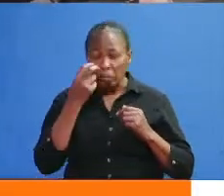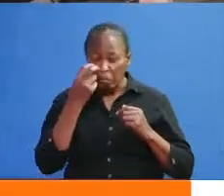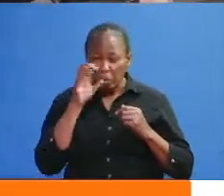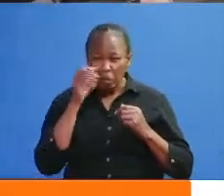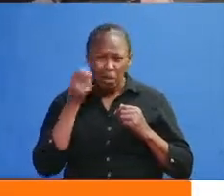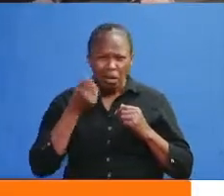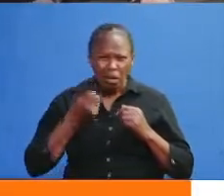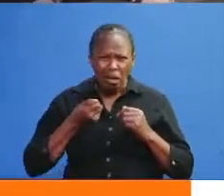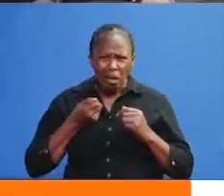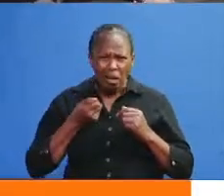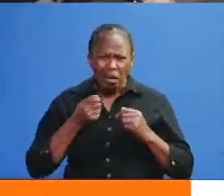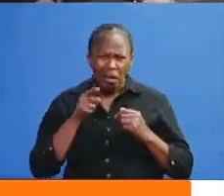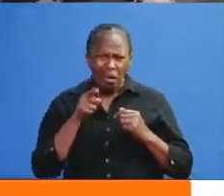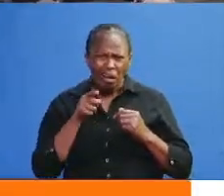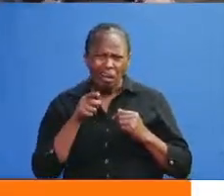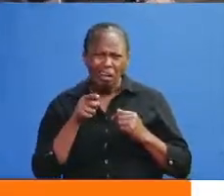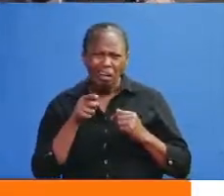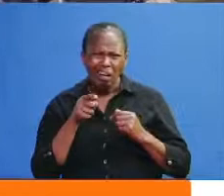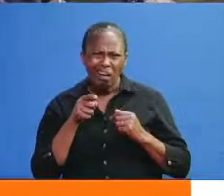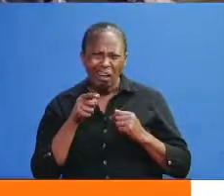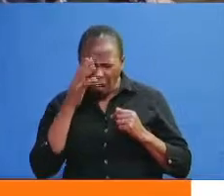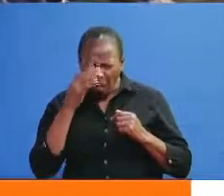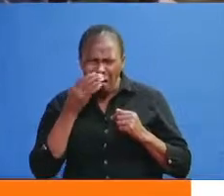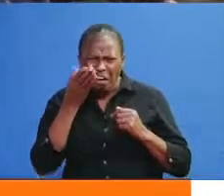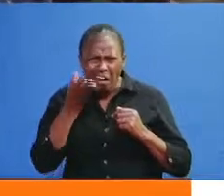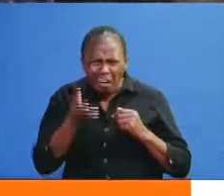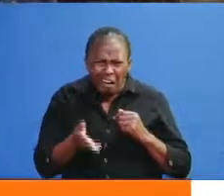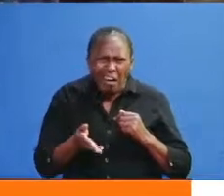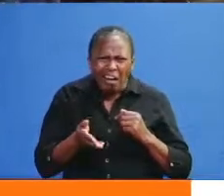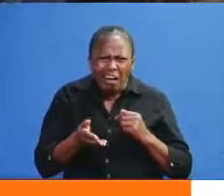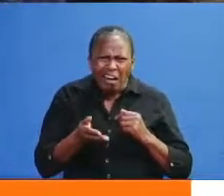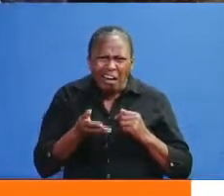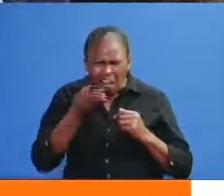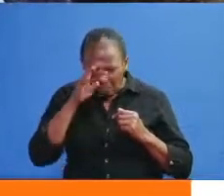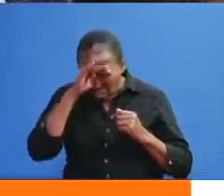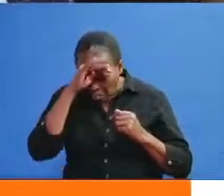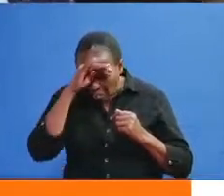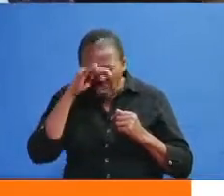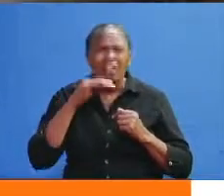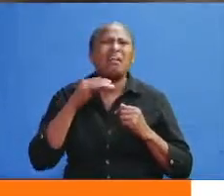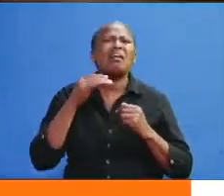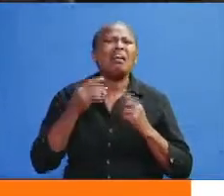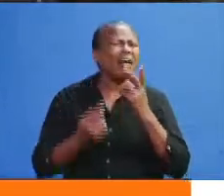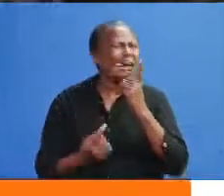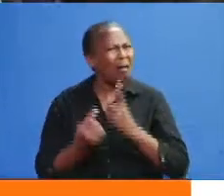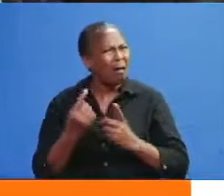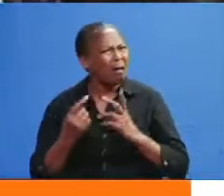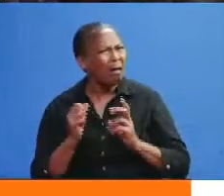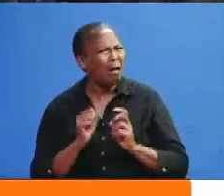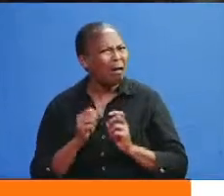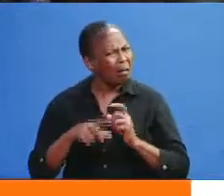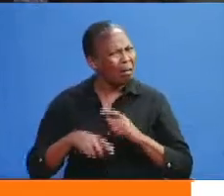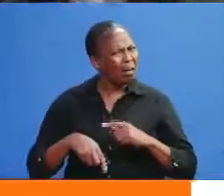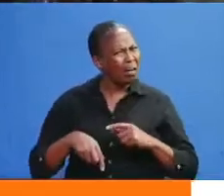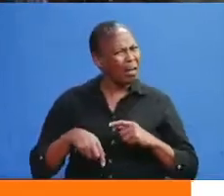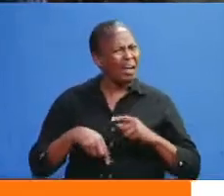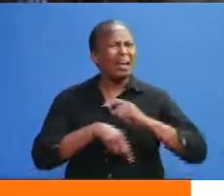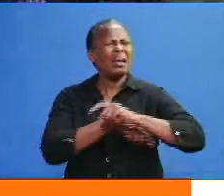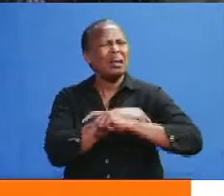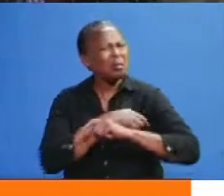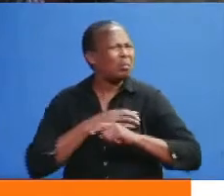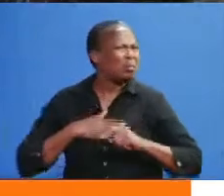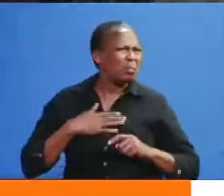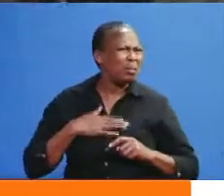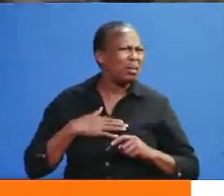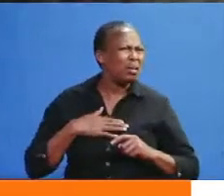hata nimejiuliza kwani yeye anapiganga hii pombe yote na masuruali? Hata mimi nimekaathirika. So ningependa kuomba chief, make sure those